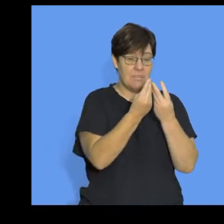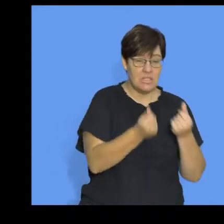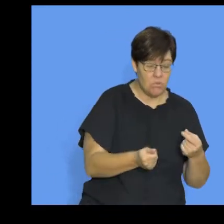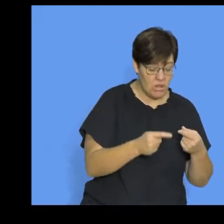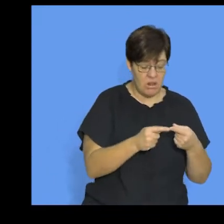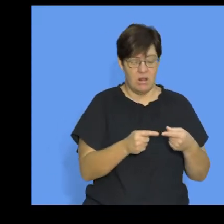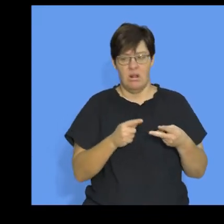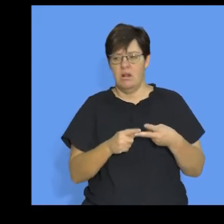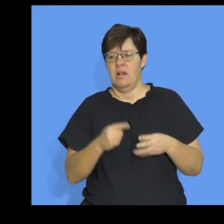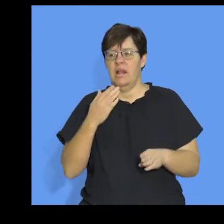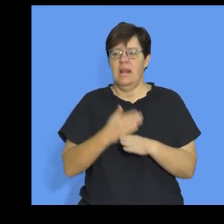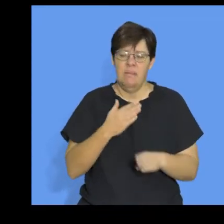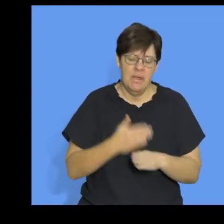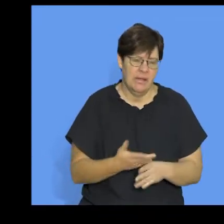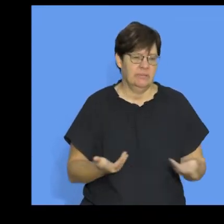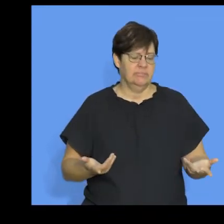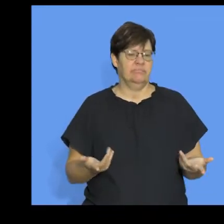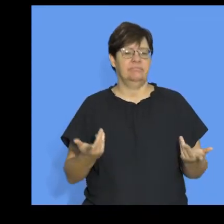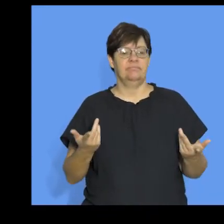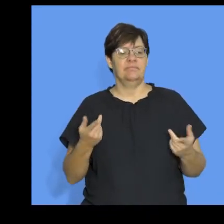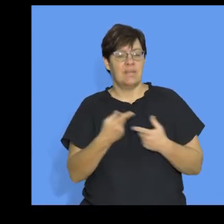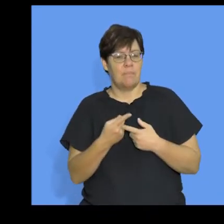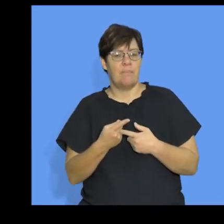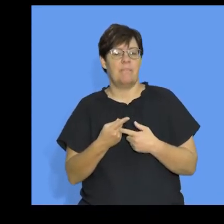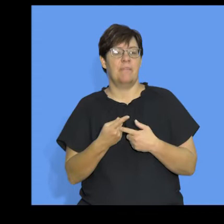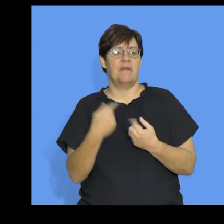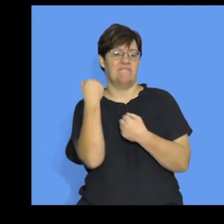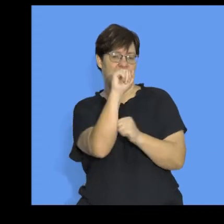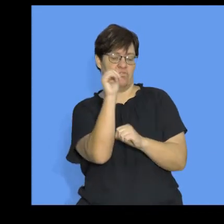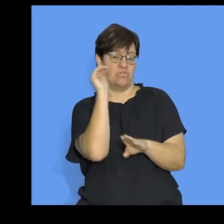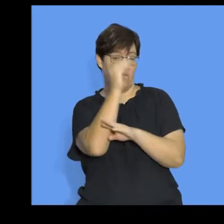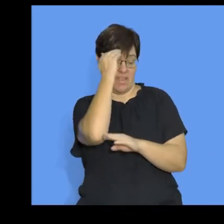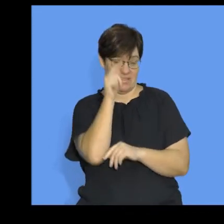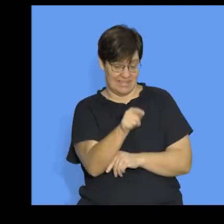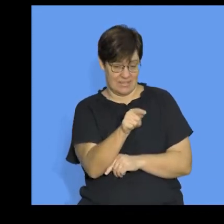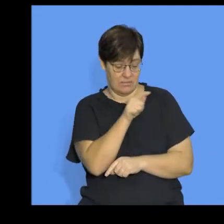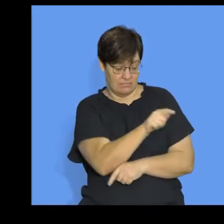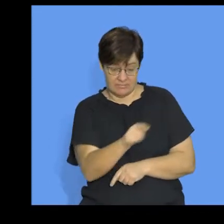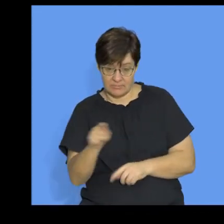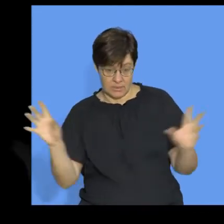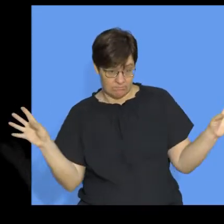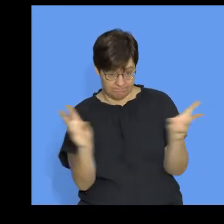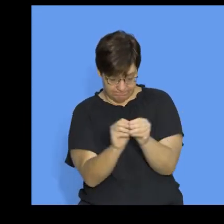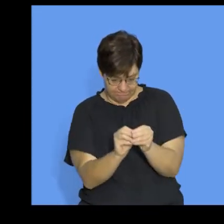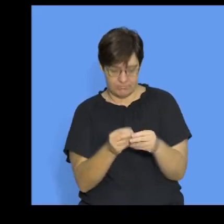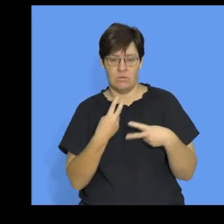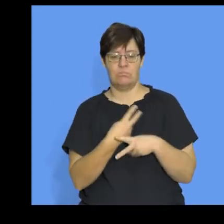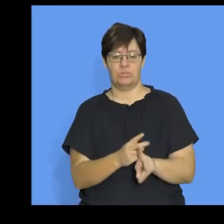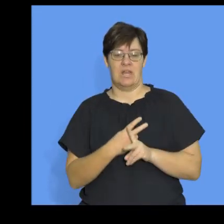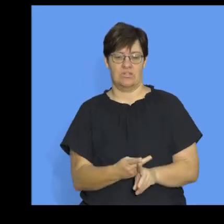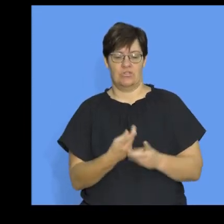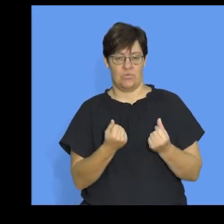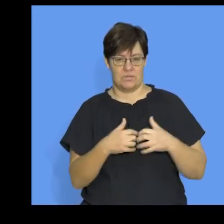materials, your labor, and obviously your factory overheads, and this would then give you your production